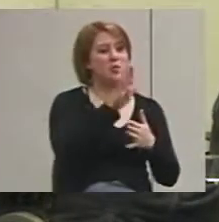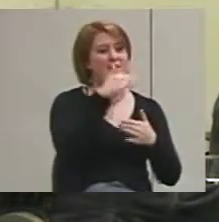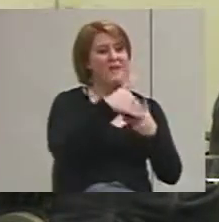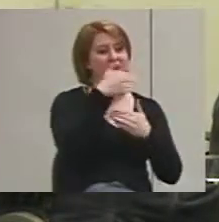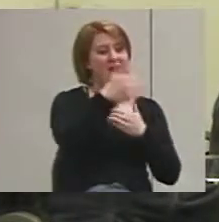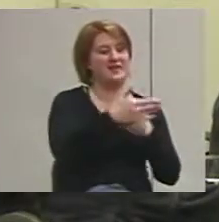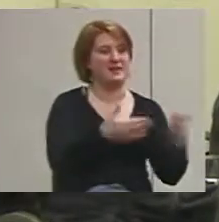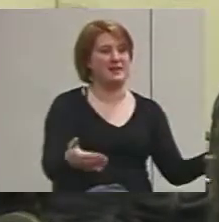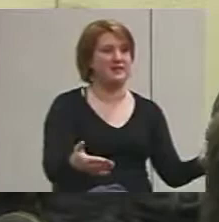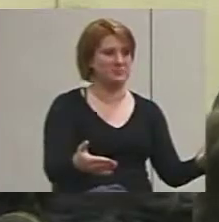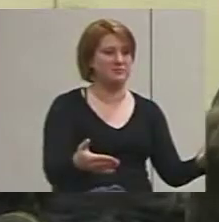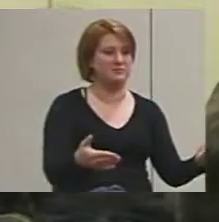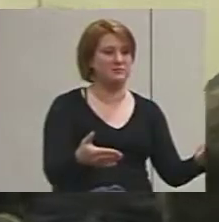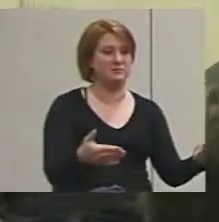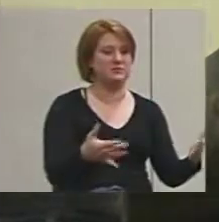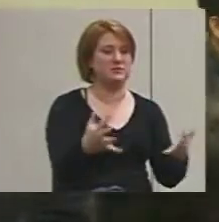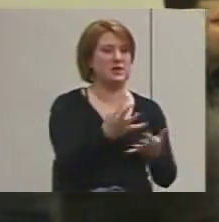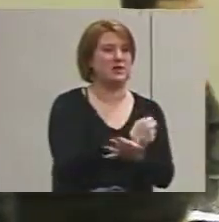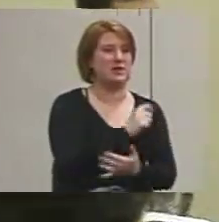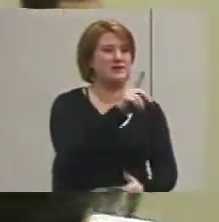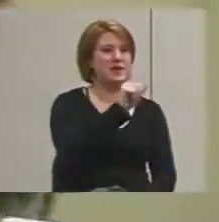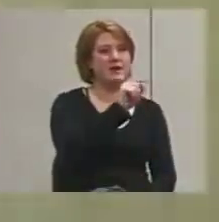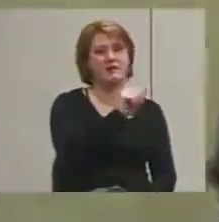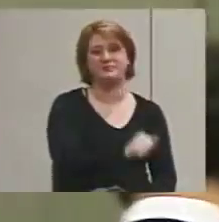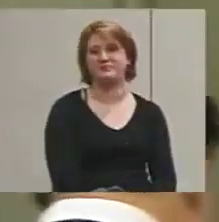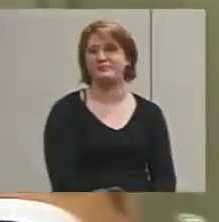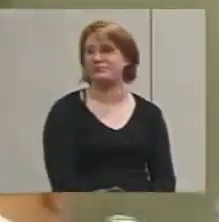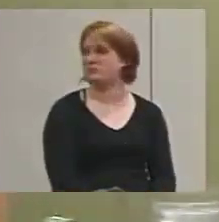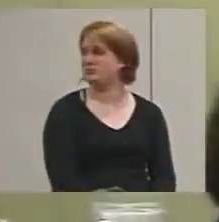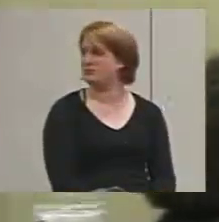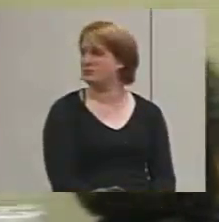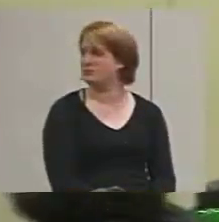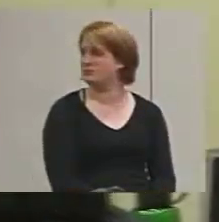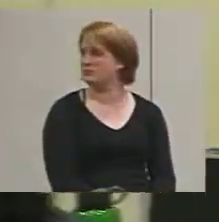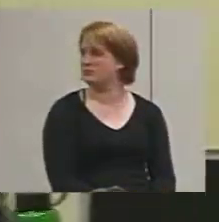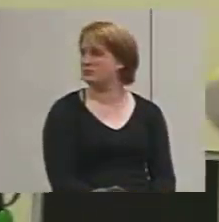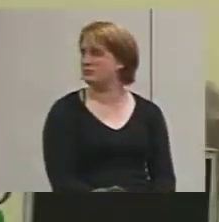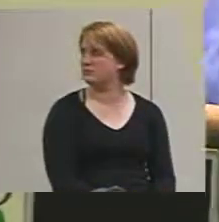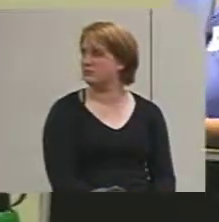really go after. No. Thank you.